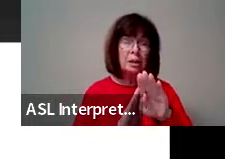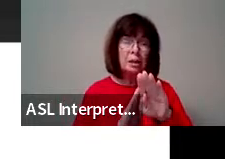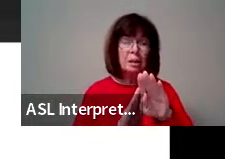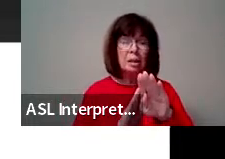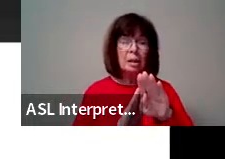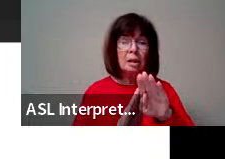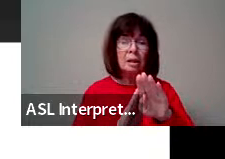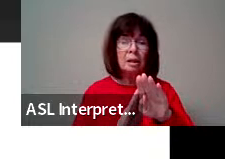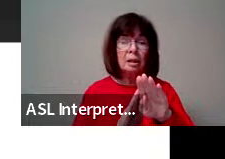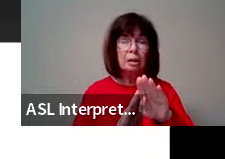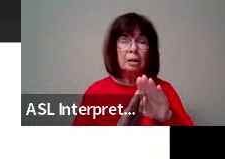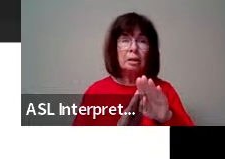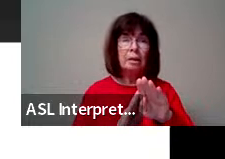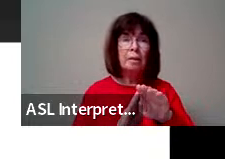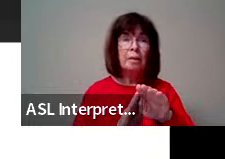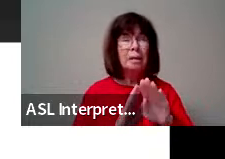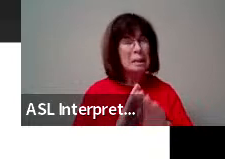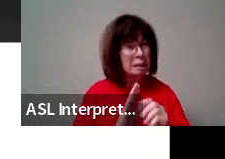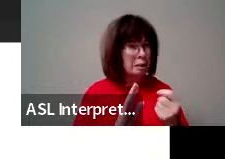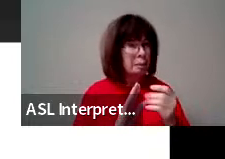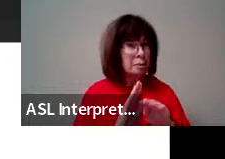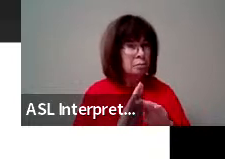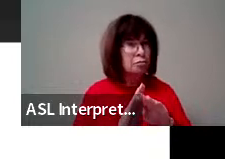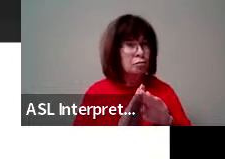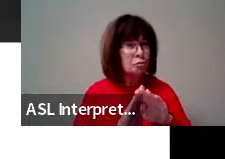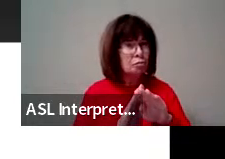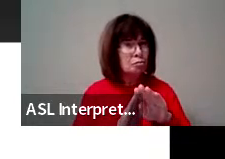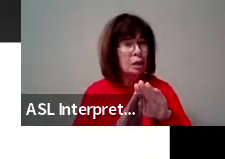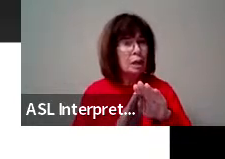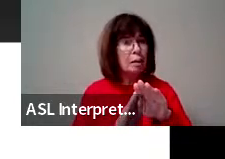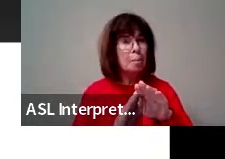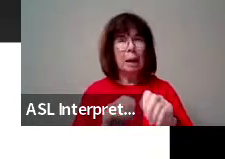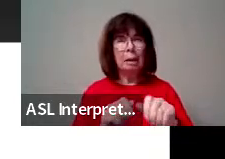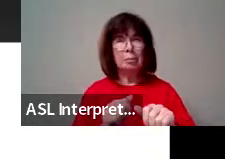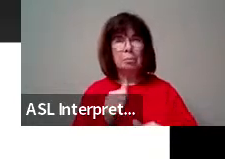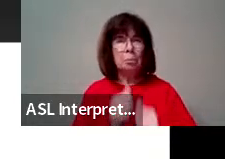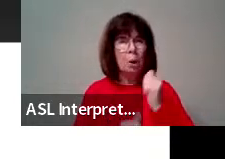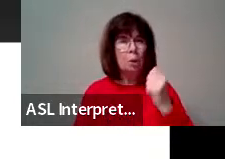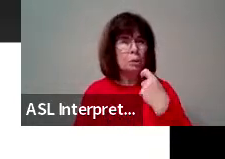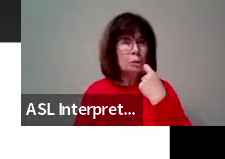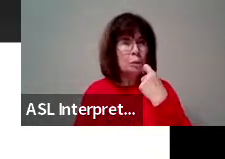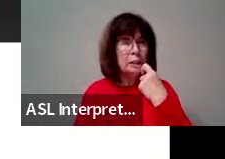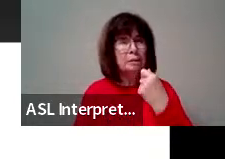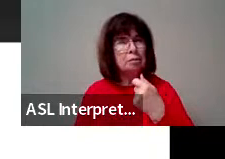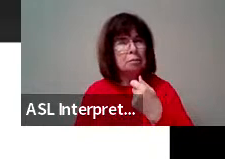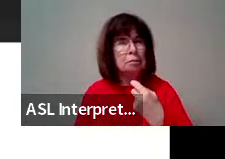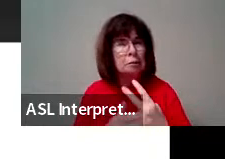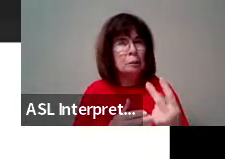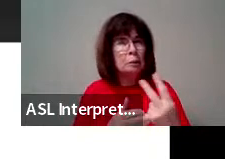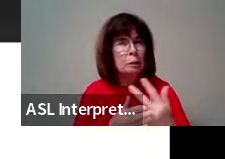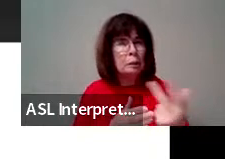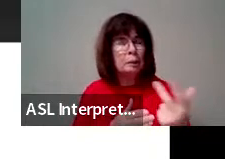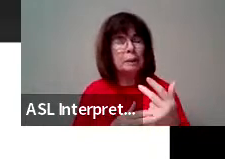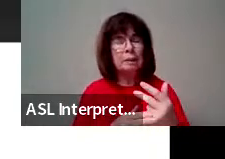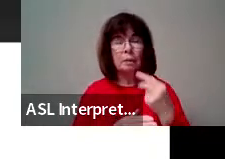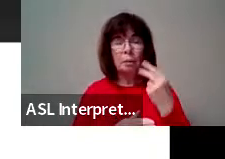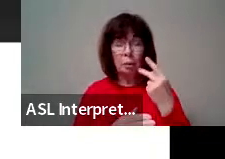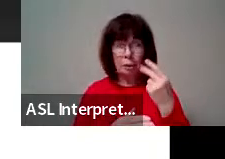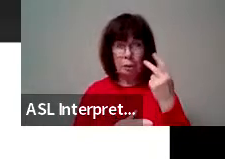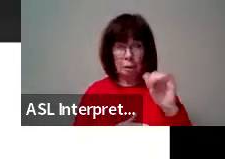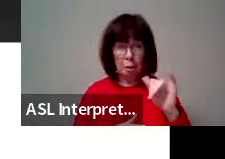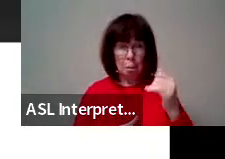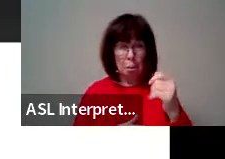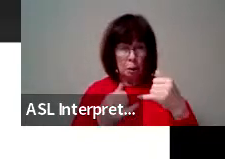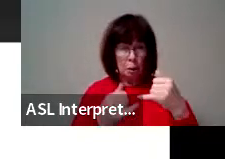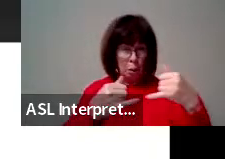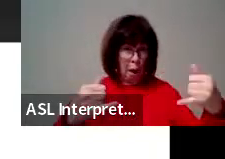really has increased more rapidly in the last couple weeks. And what you see in the blue line is the